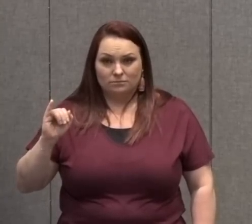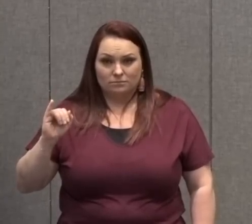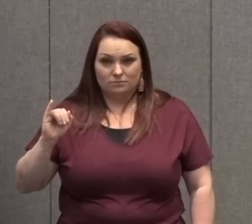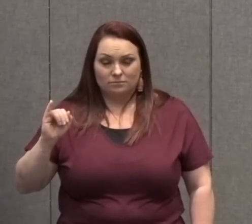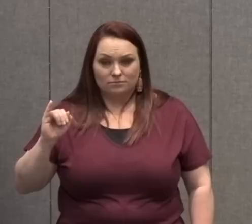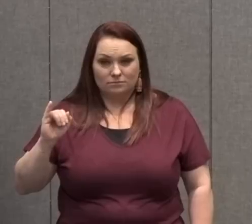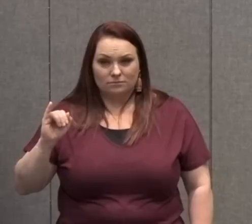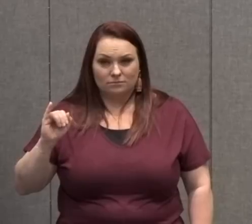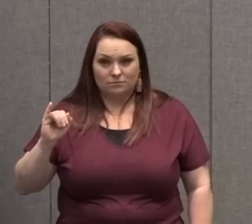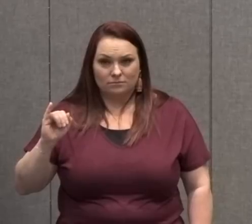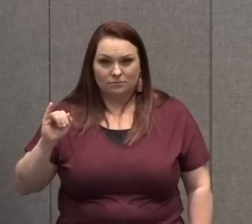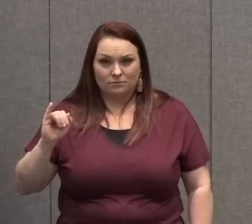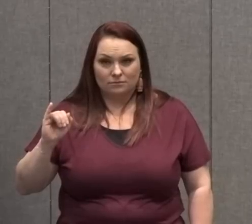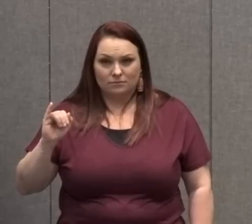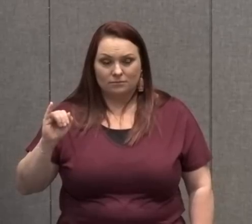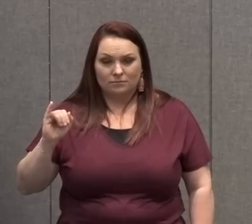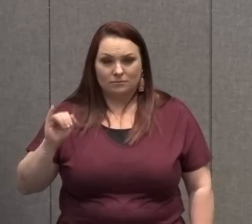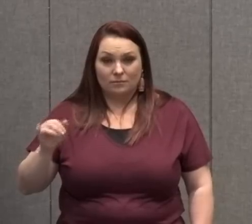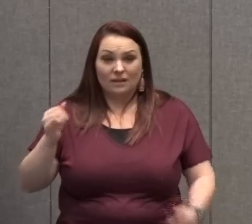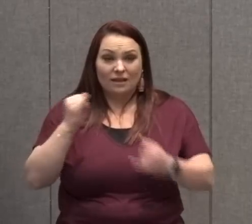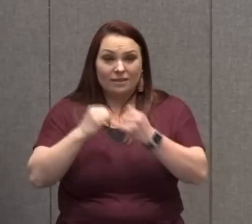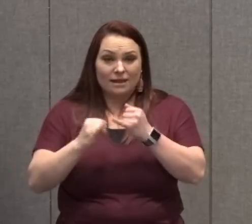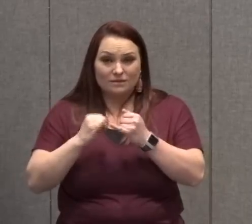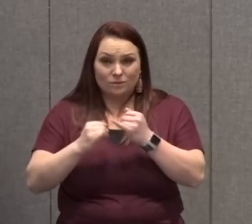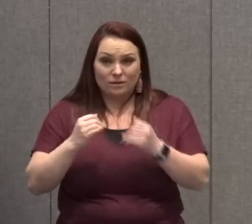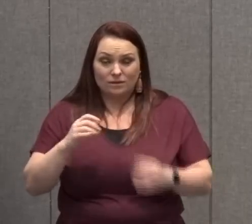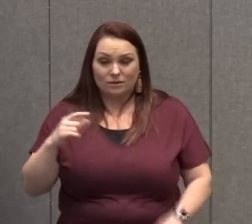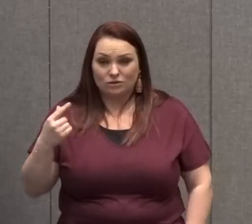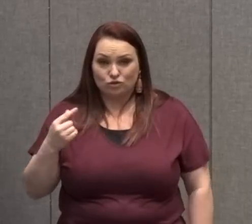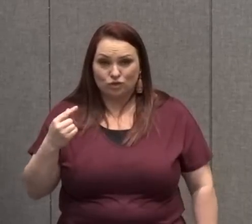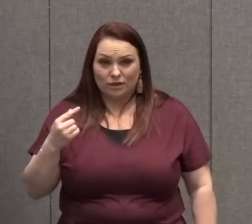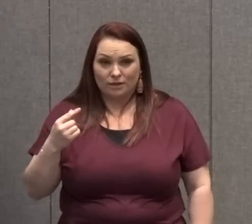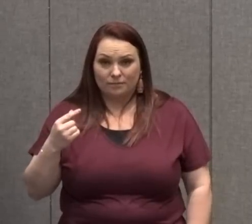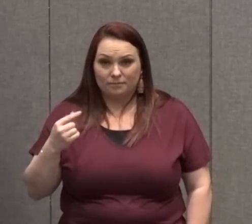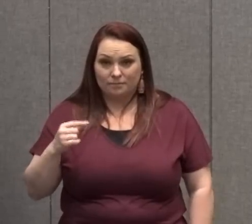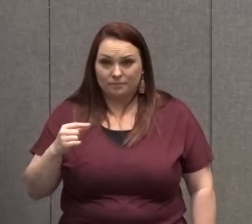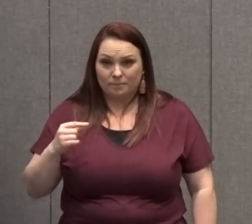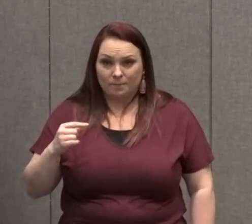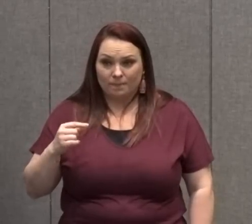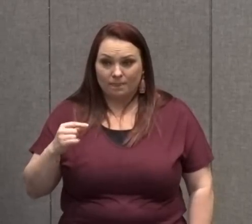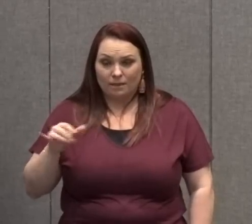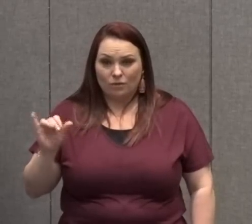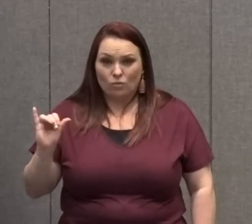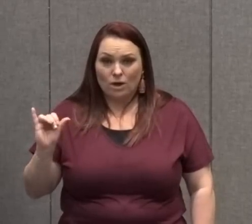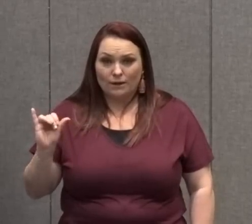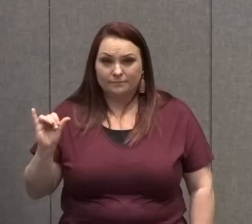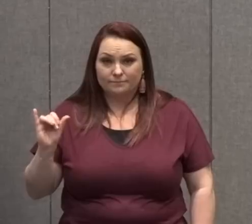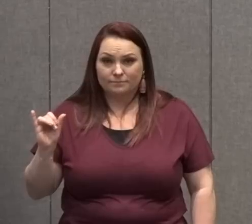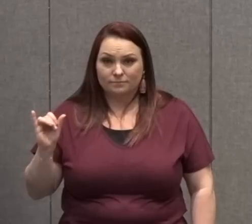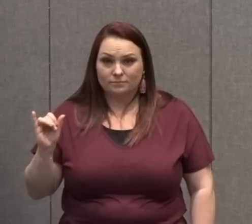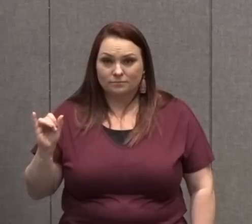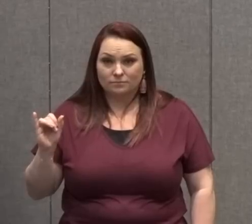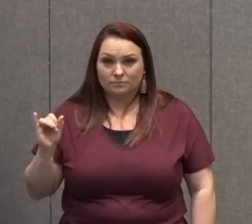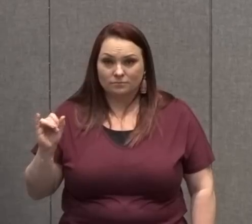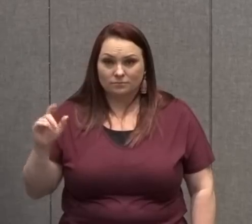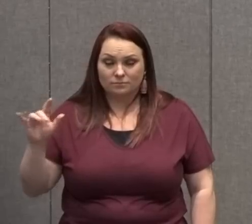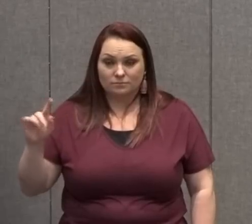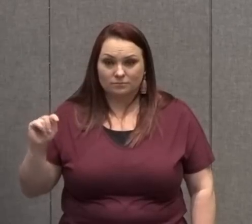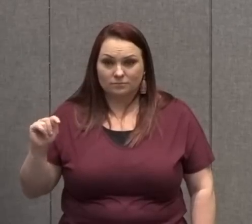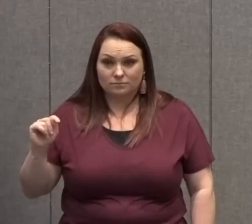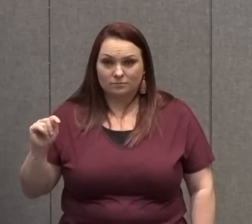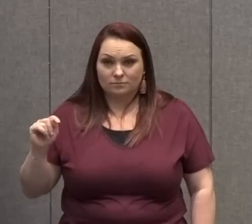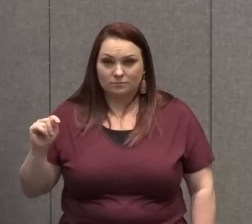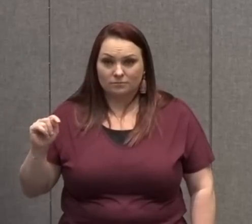and then my last row has G Y T T